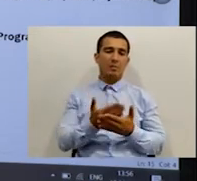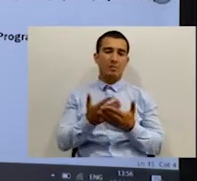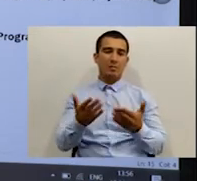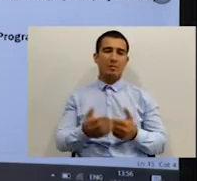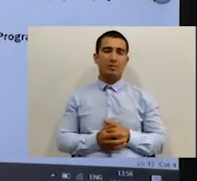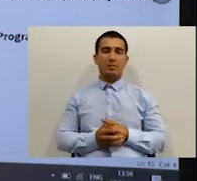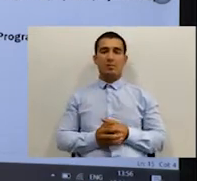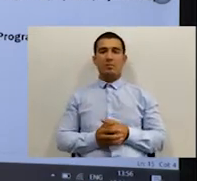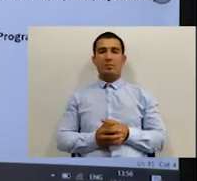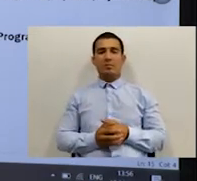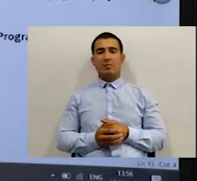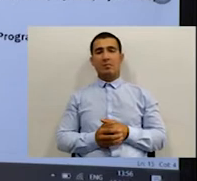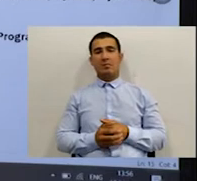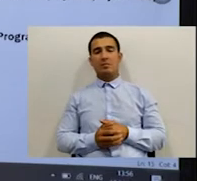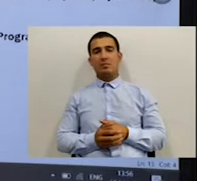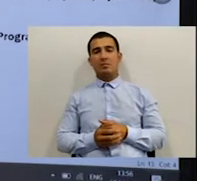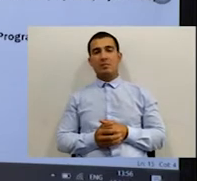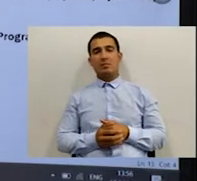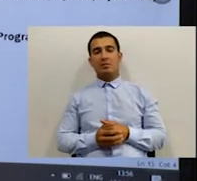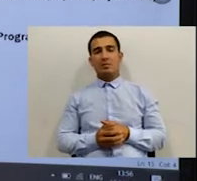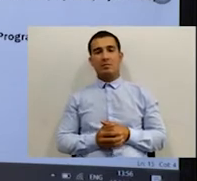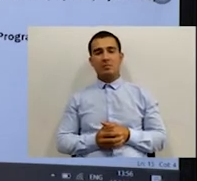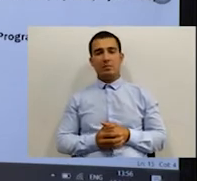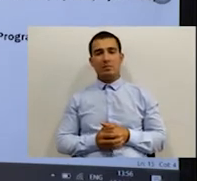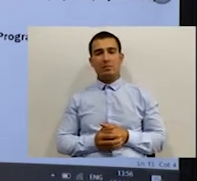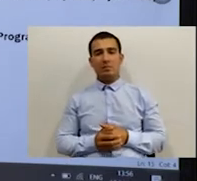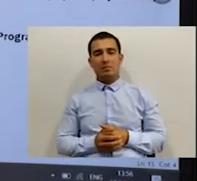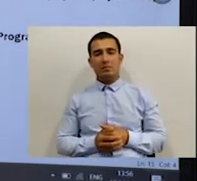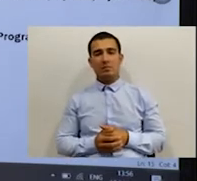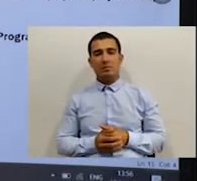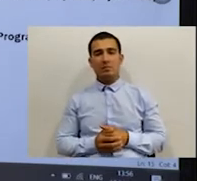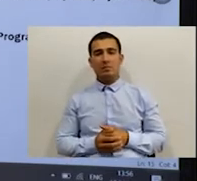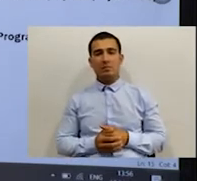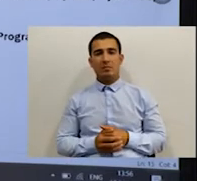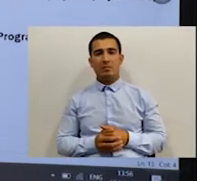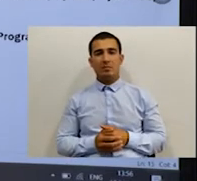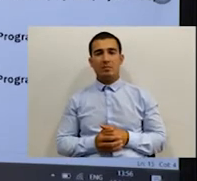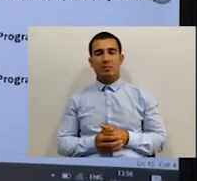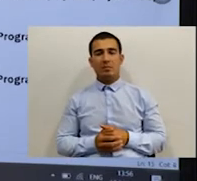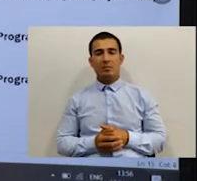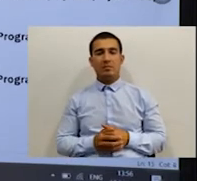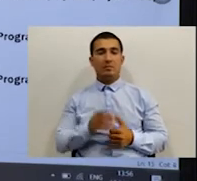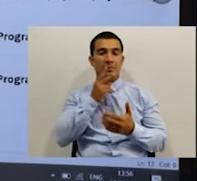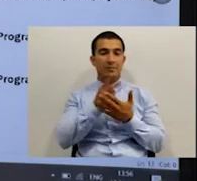45 gradus bo'lsin bu safar. Mana 45 gradusga. Mana ishlatib ko'radigan bo'lsak,